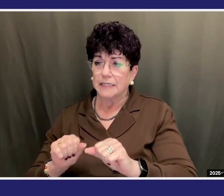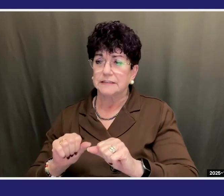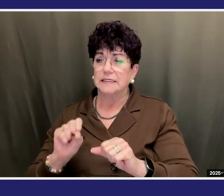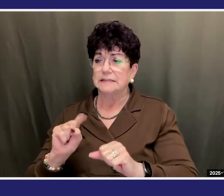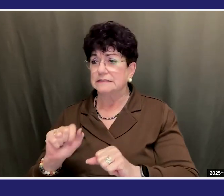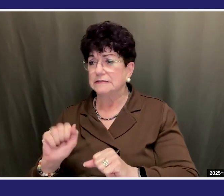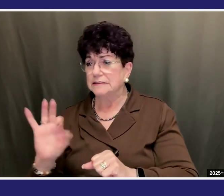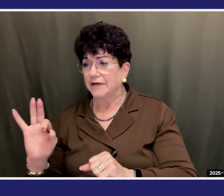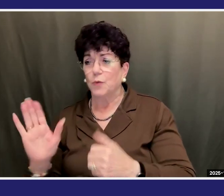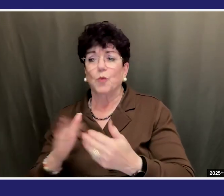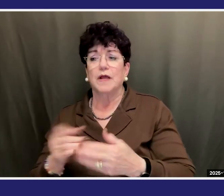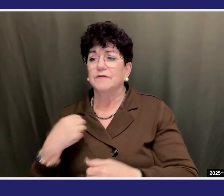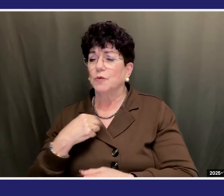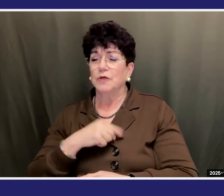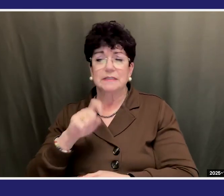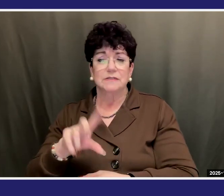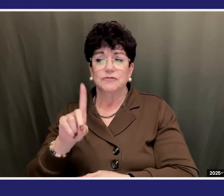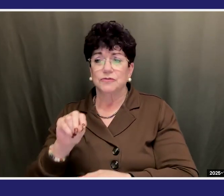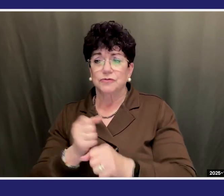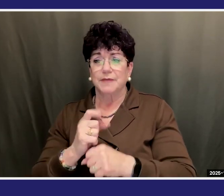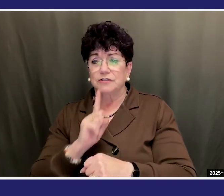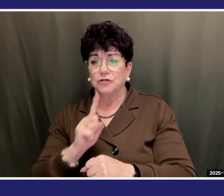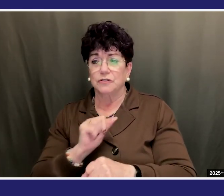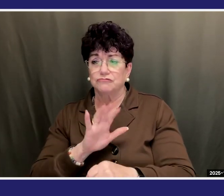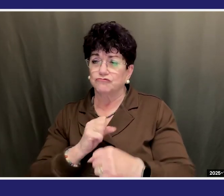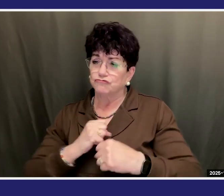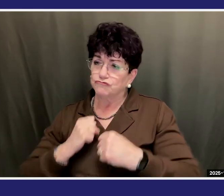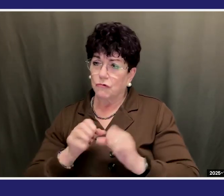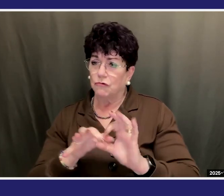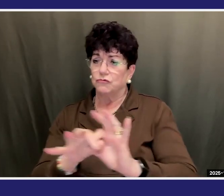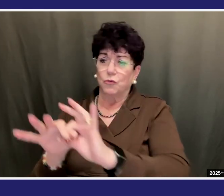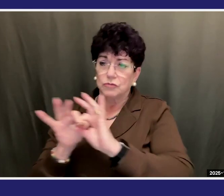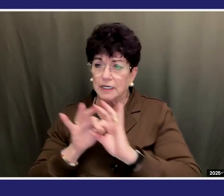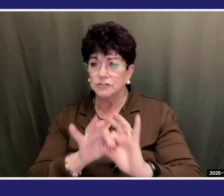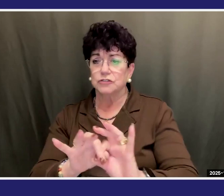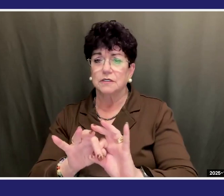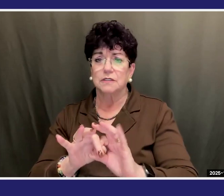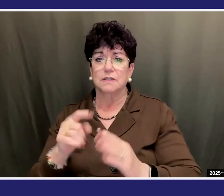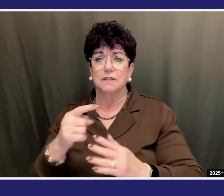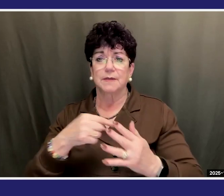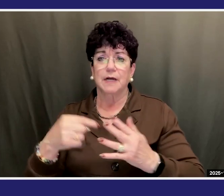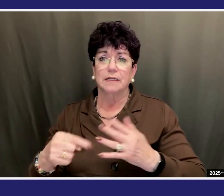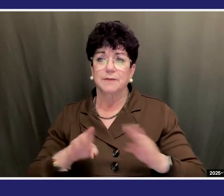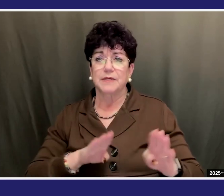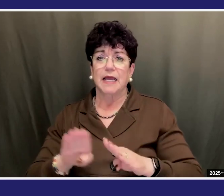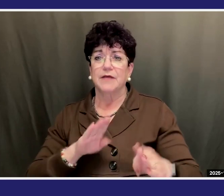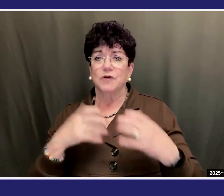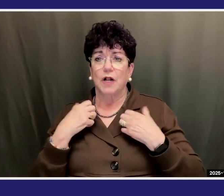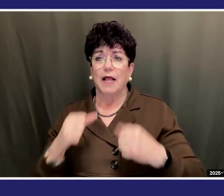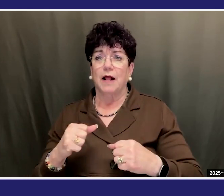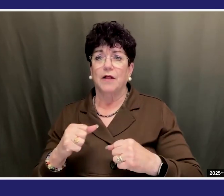staffing, whatever we need to do to make sure that there's strong coordination across the behavioral health